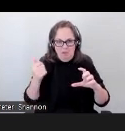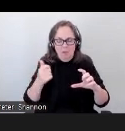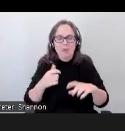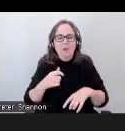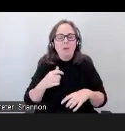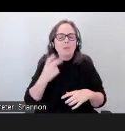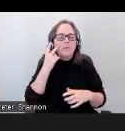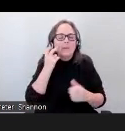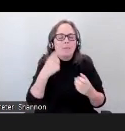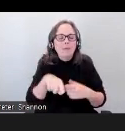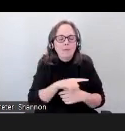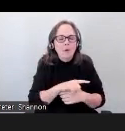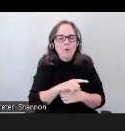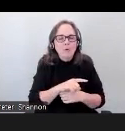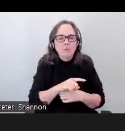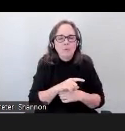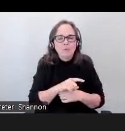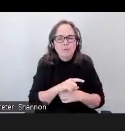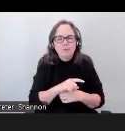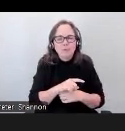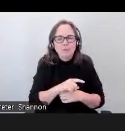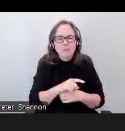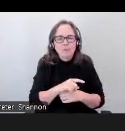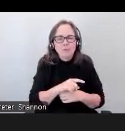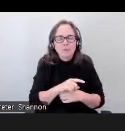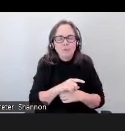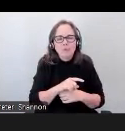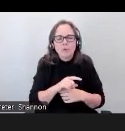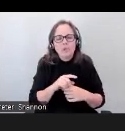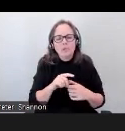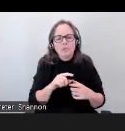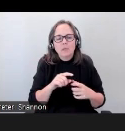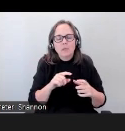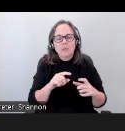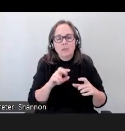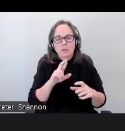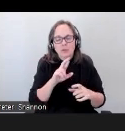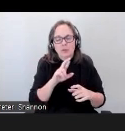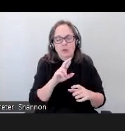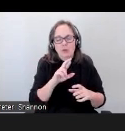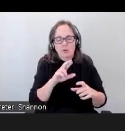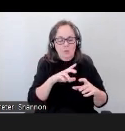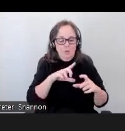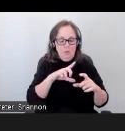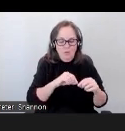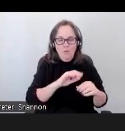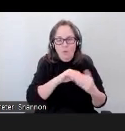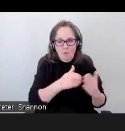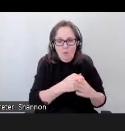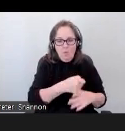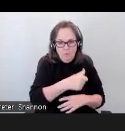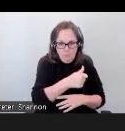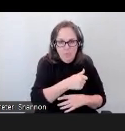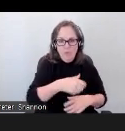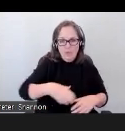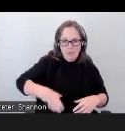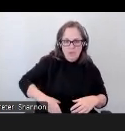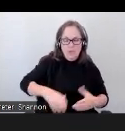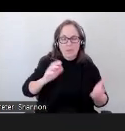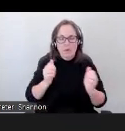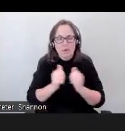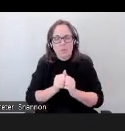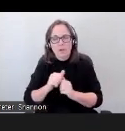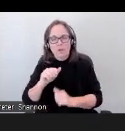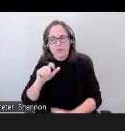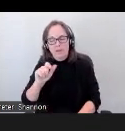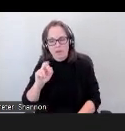patients had APR, which is basically removing the rectum and the anus and getting a permanent ostomy, versus LAR,